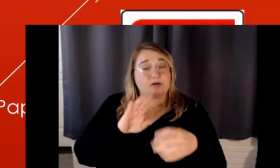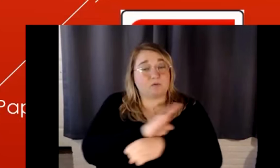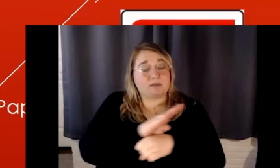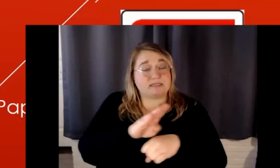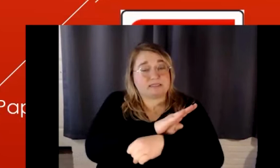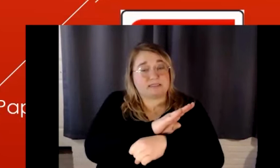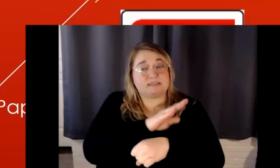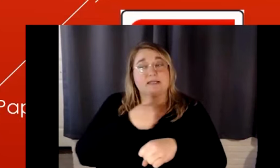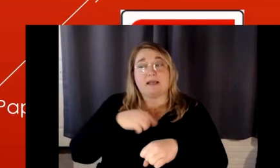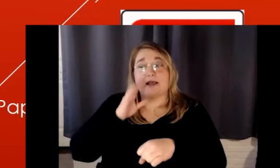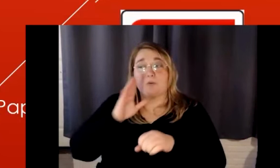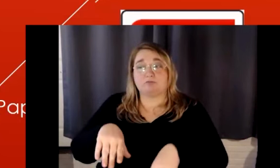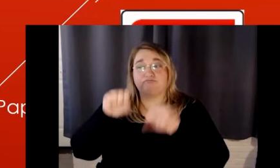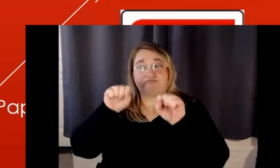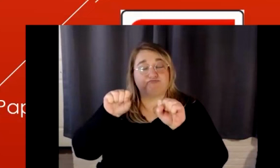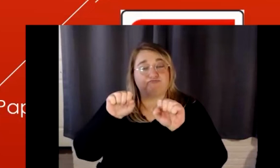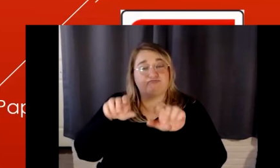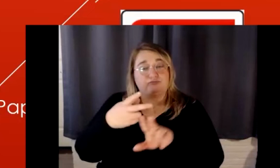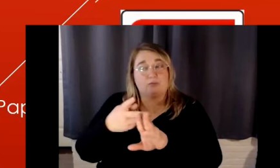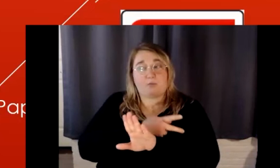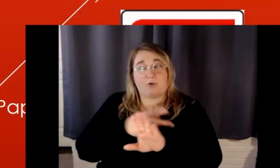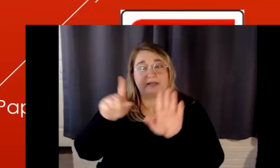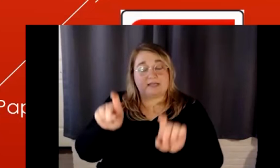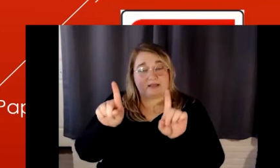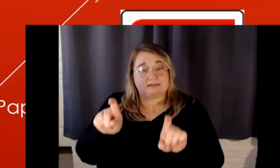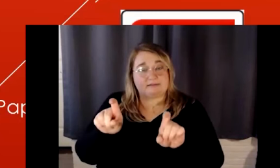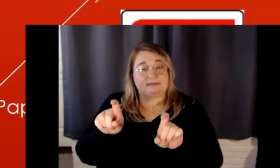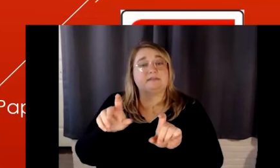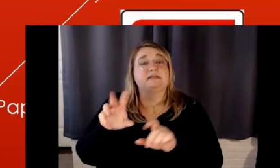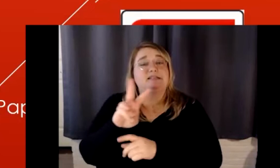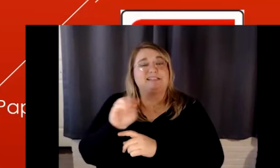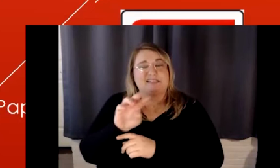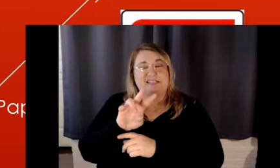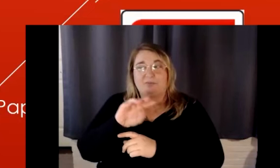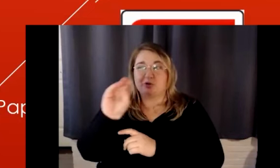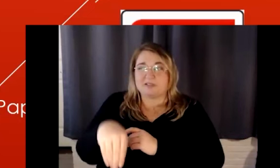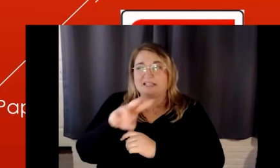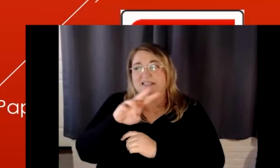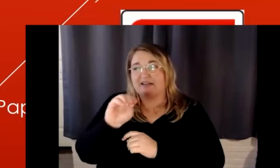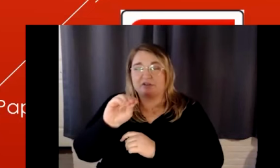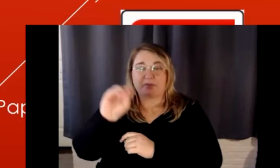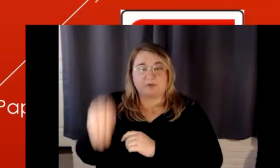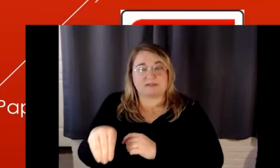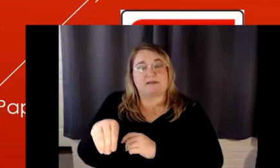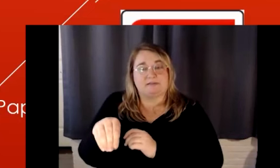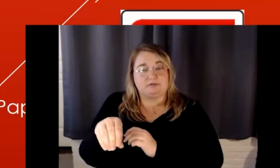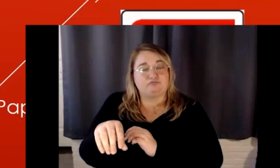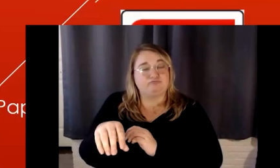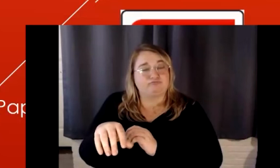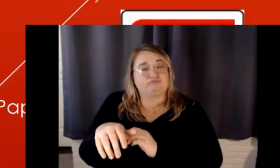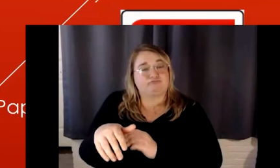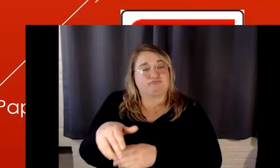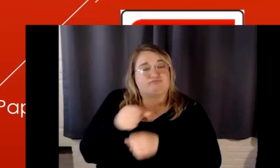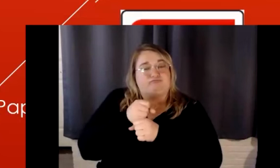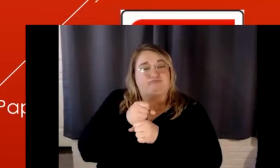would take the pre-test and I would get a 60 or 70%. That wasn't enough to go take the final